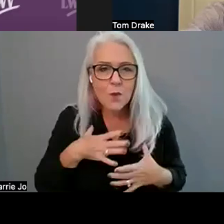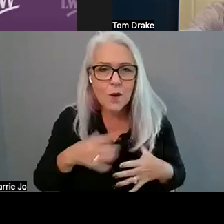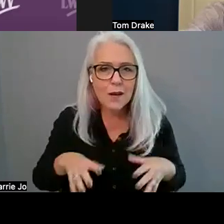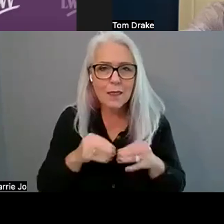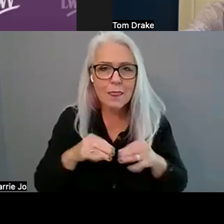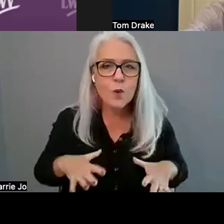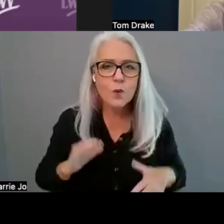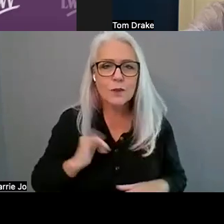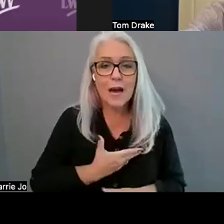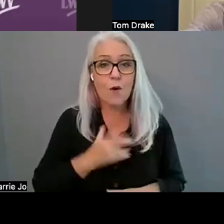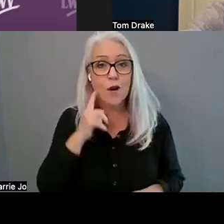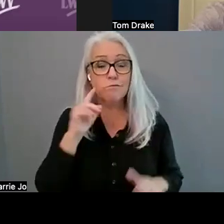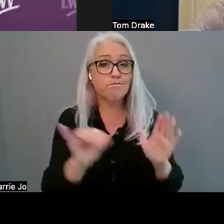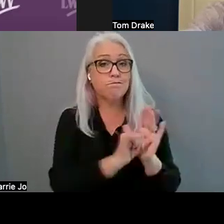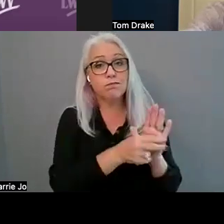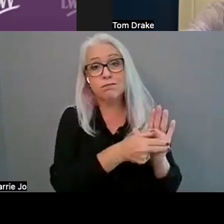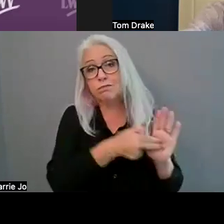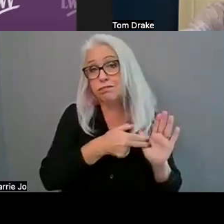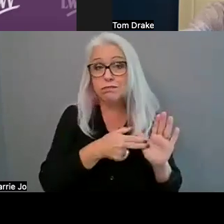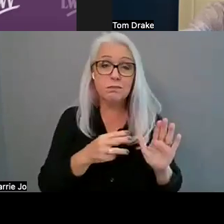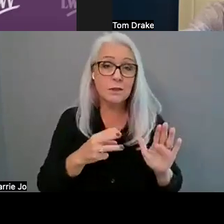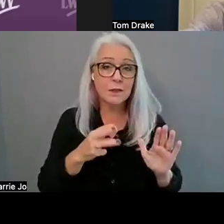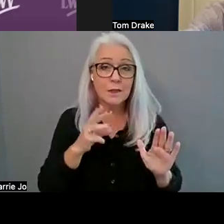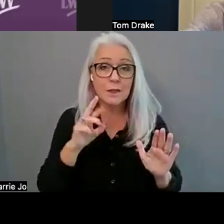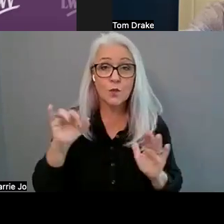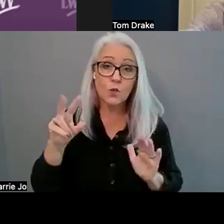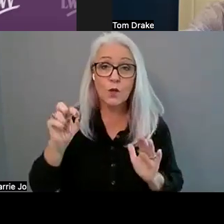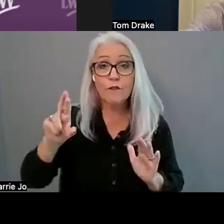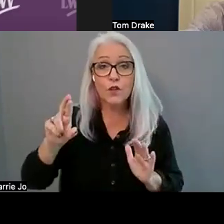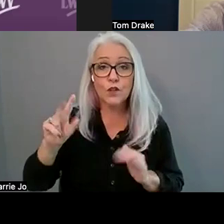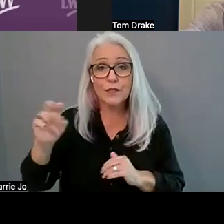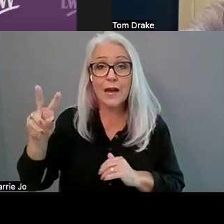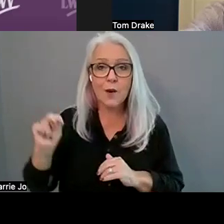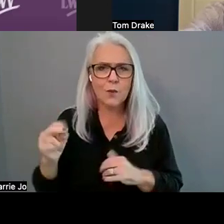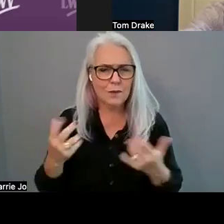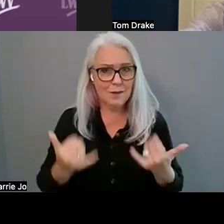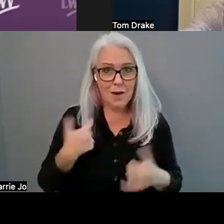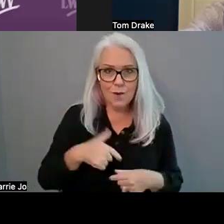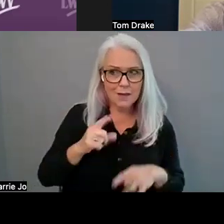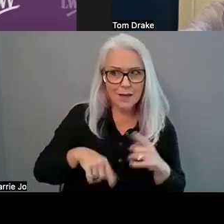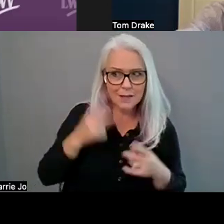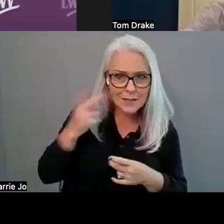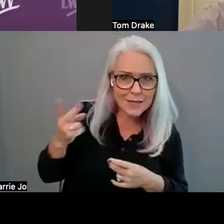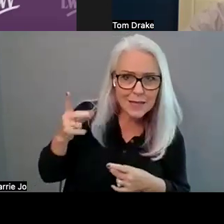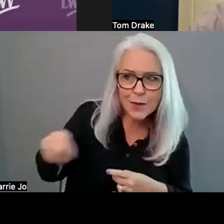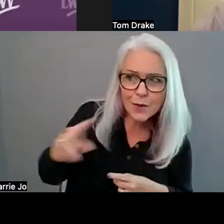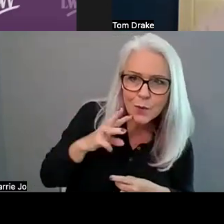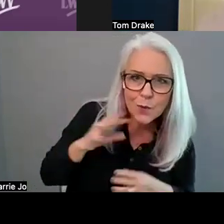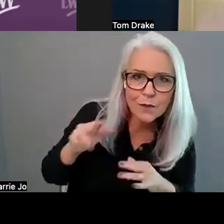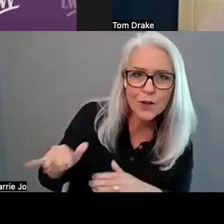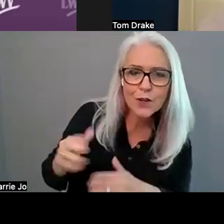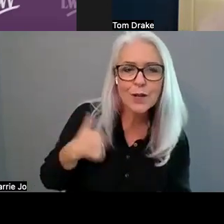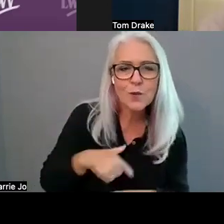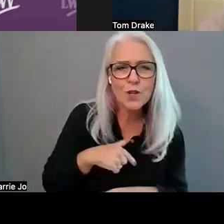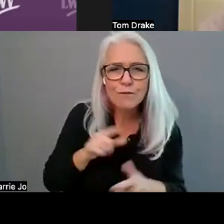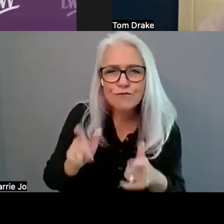our identification as a river town. And all of a sudden now we don't have views of the river, and we're going to small corridors. And